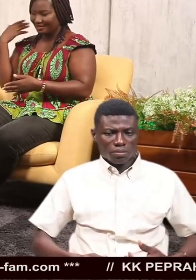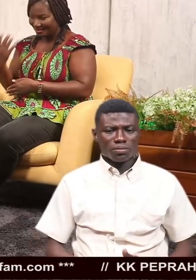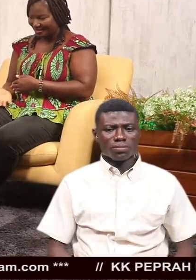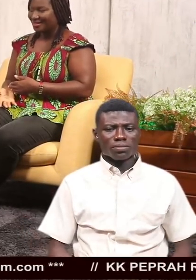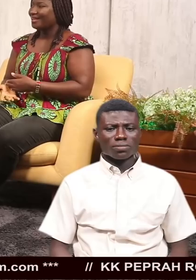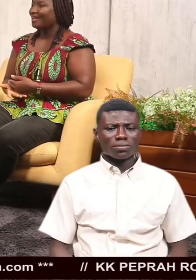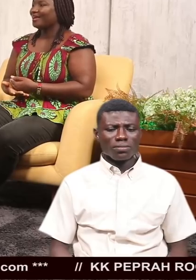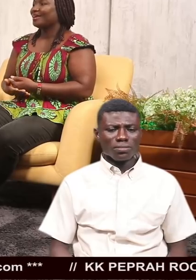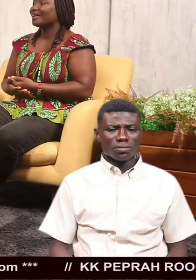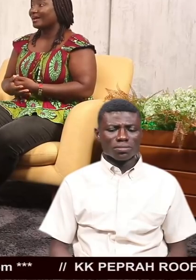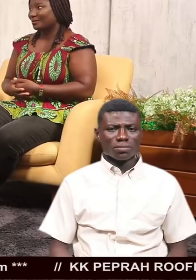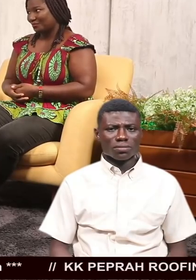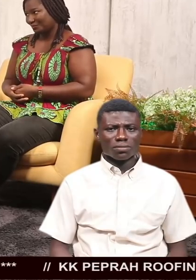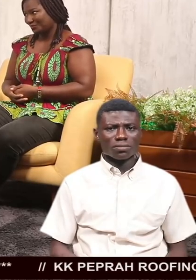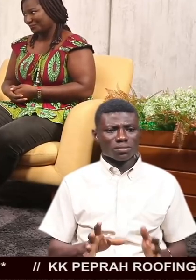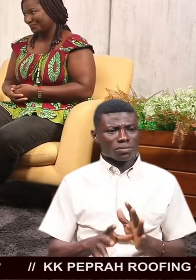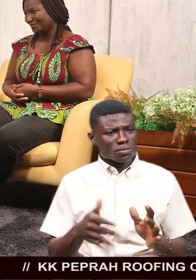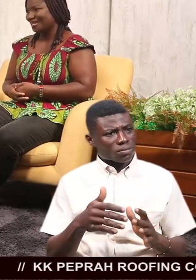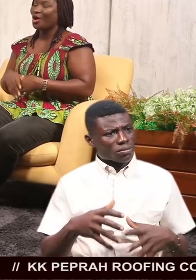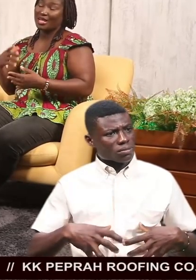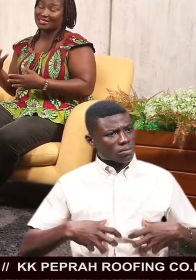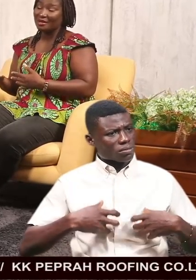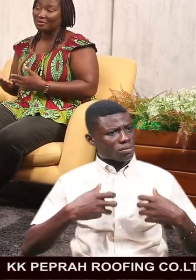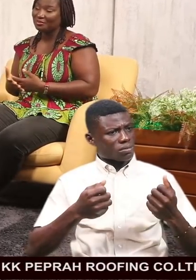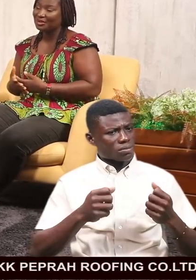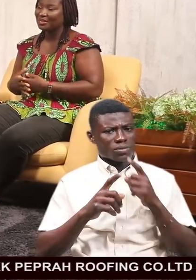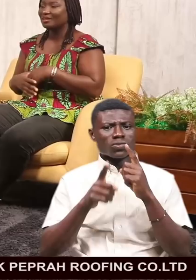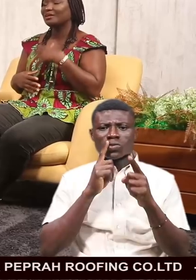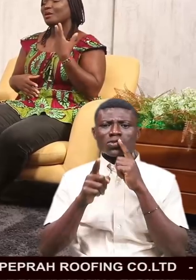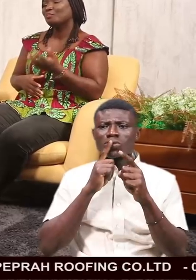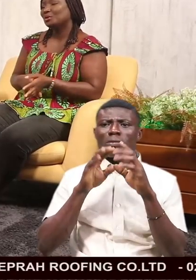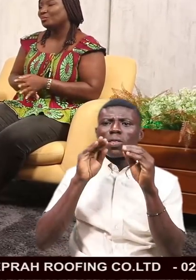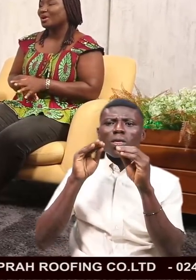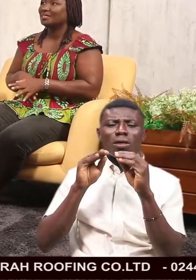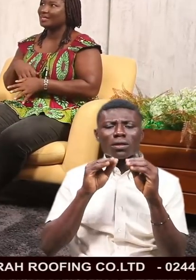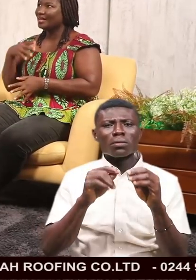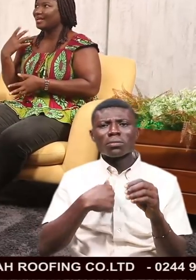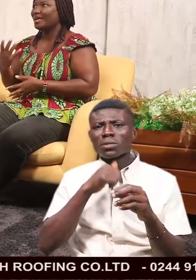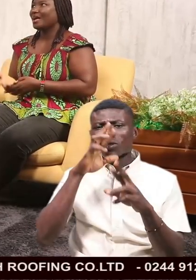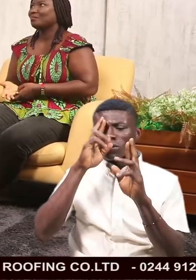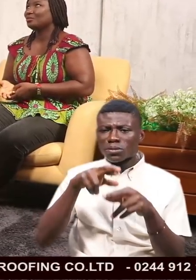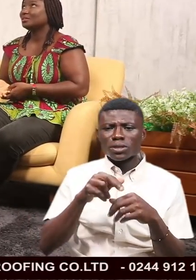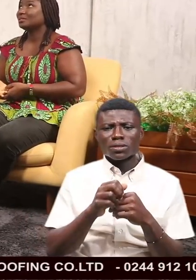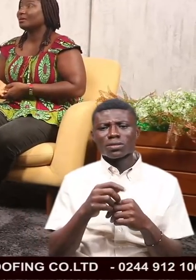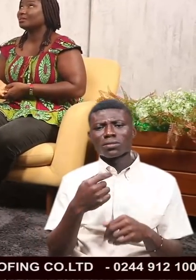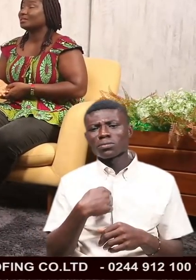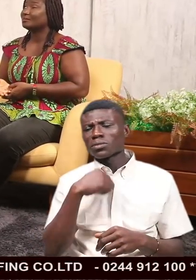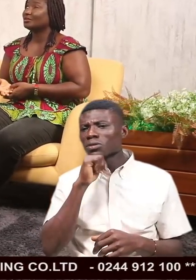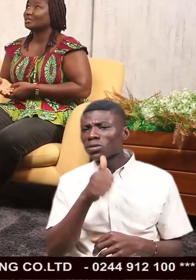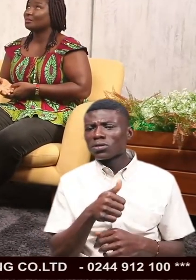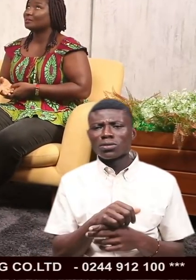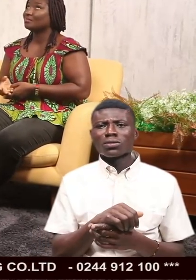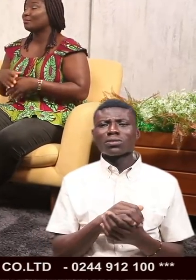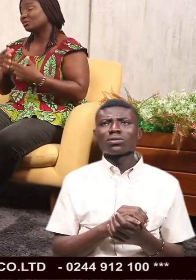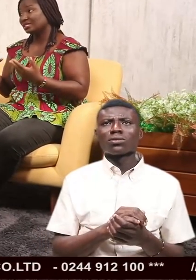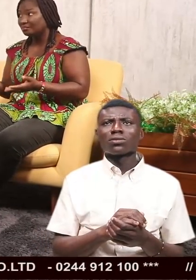and a can okay baby mimbo idea I'm not saying